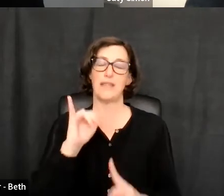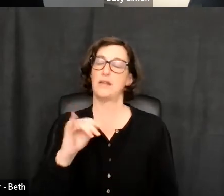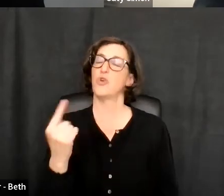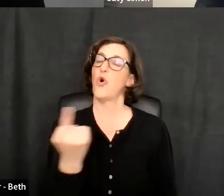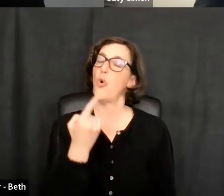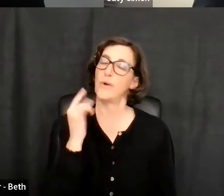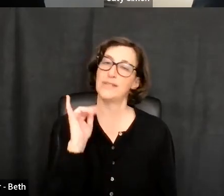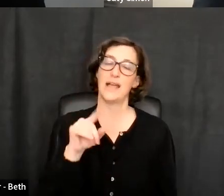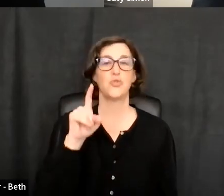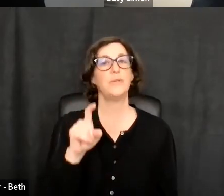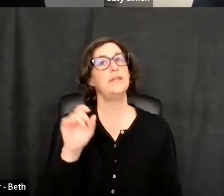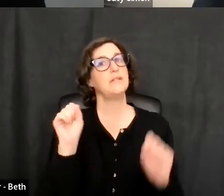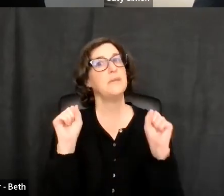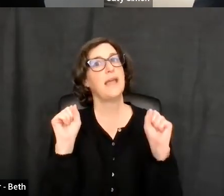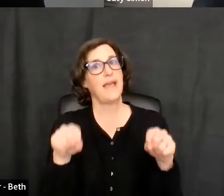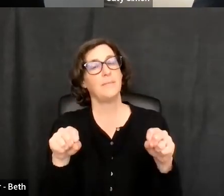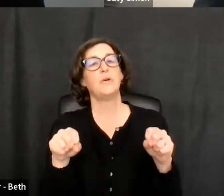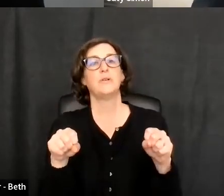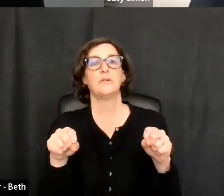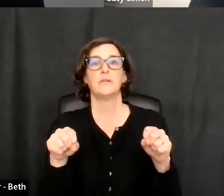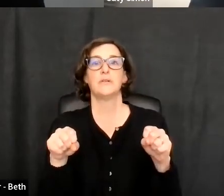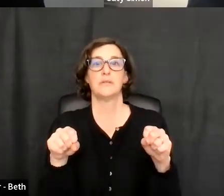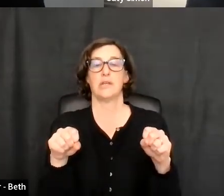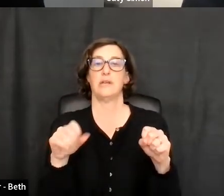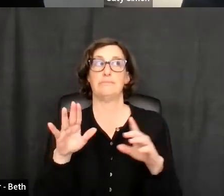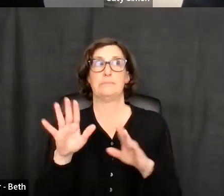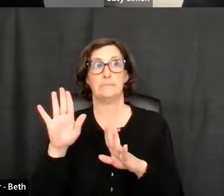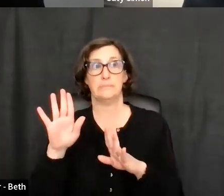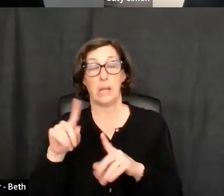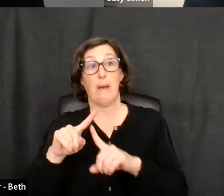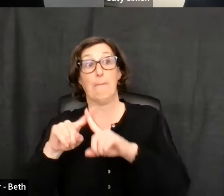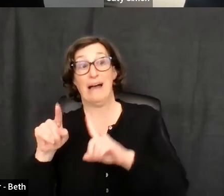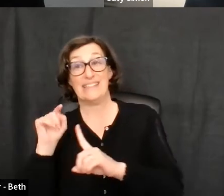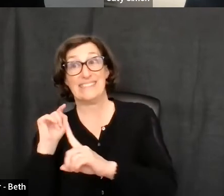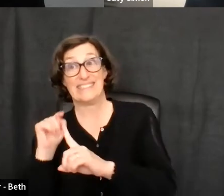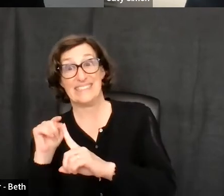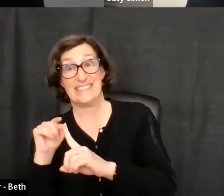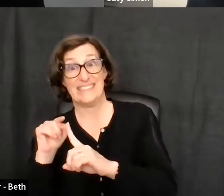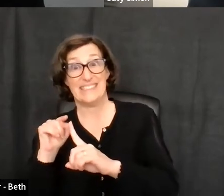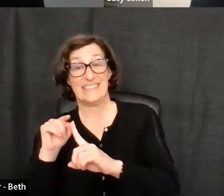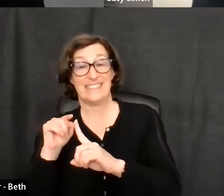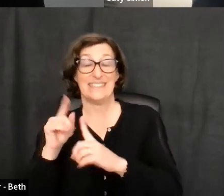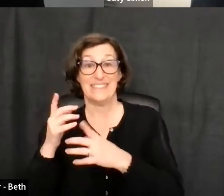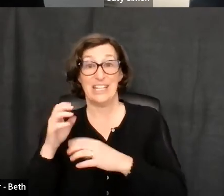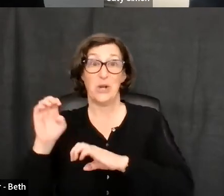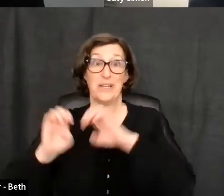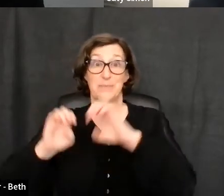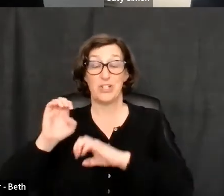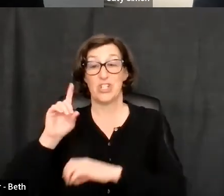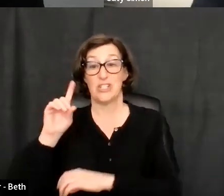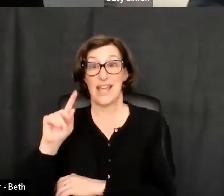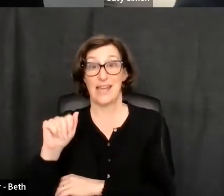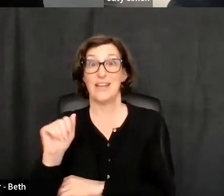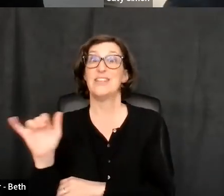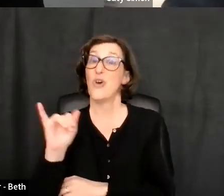so we need to be able to like put an asterisk up there and say that, you know, experiential data is also evidence.